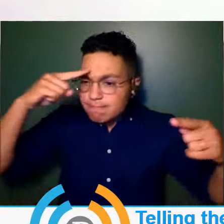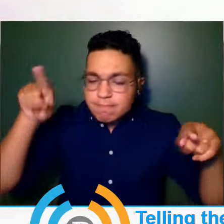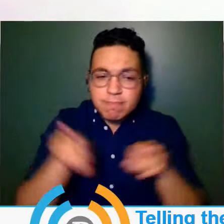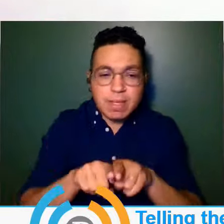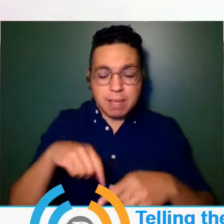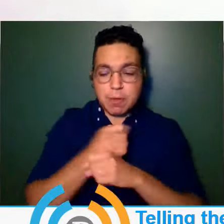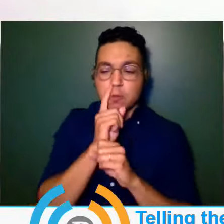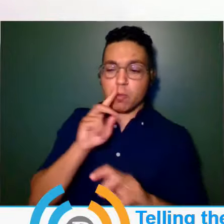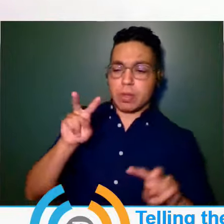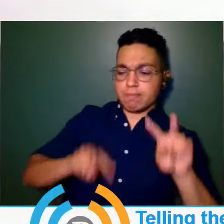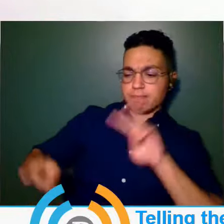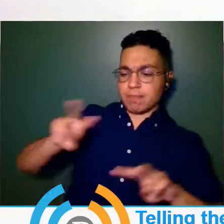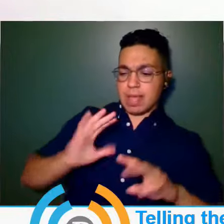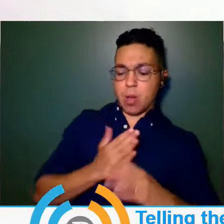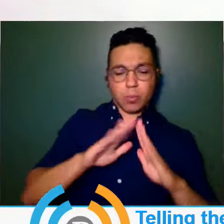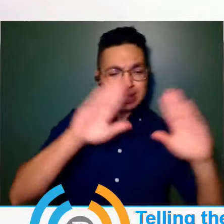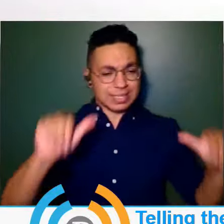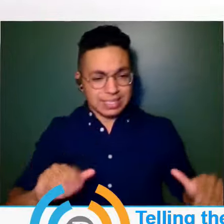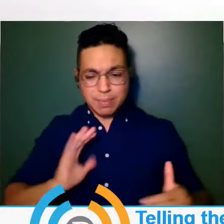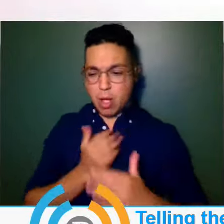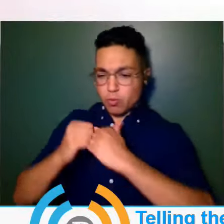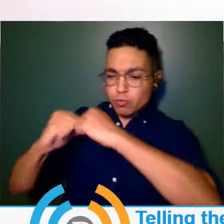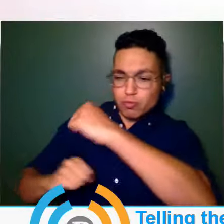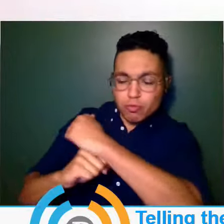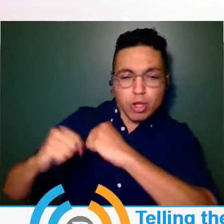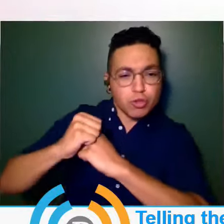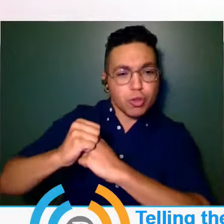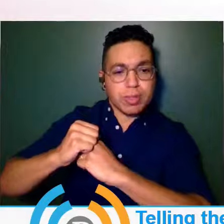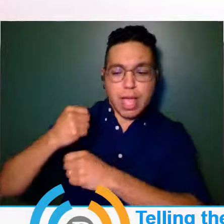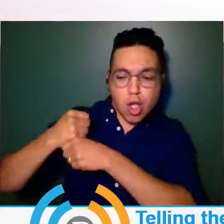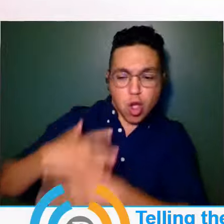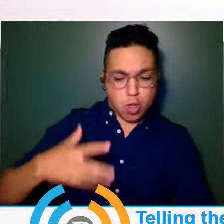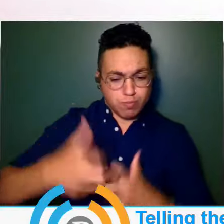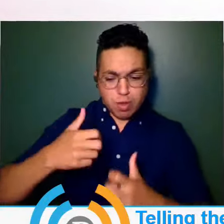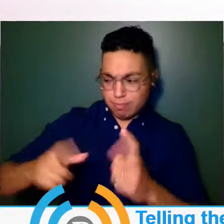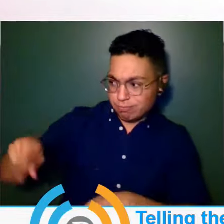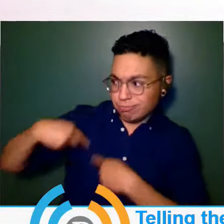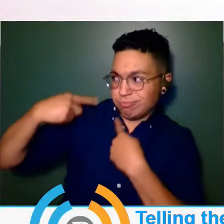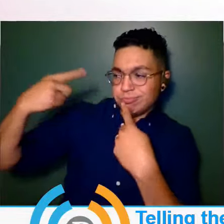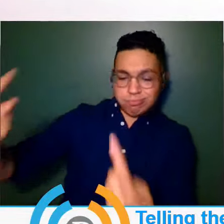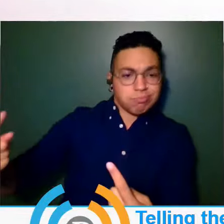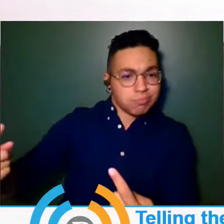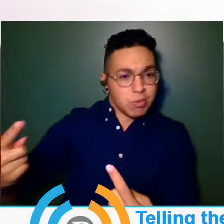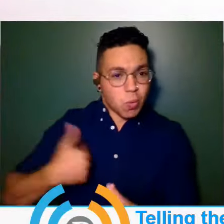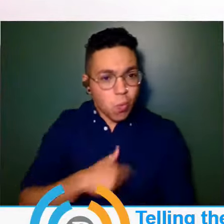that got us here in the first place, right? We are here because